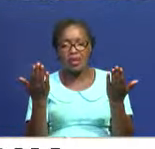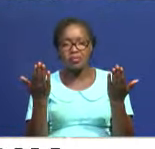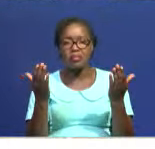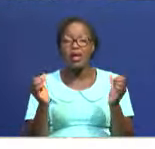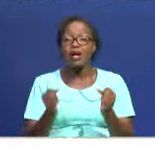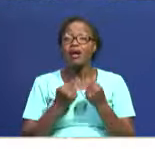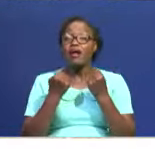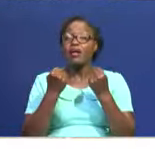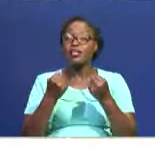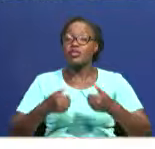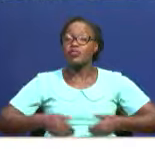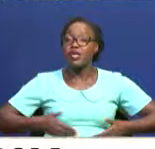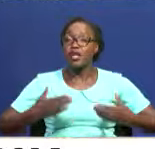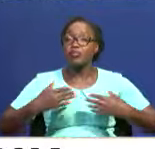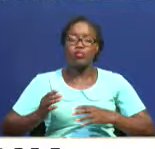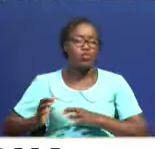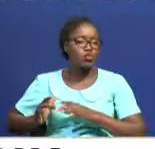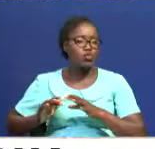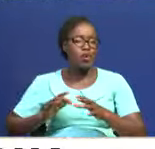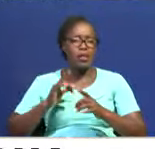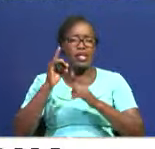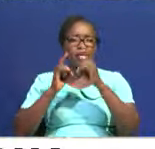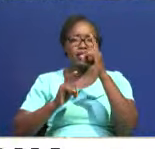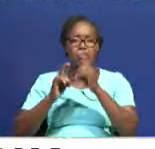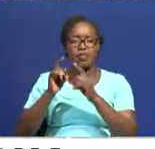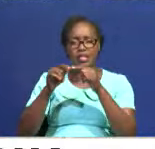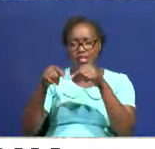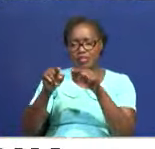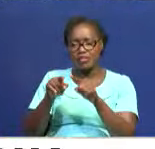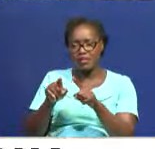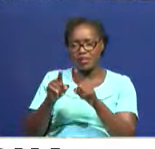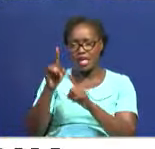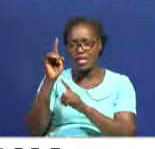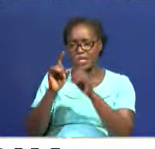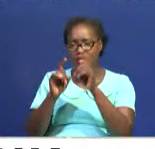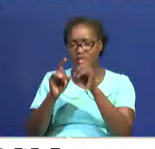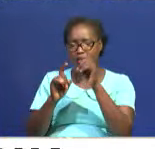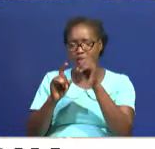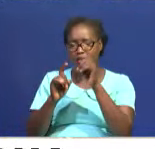people to come out and to express themselves, an expression which is